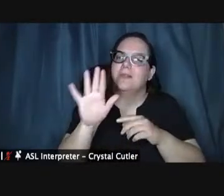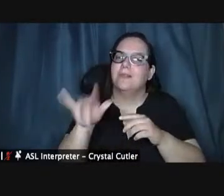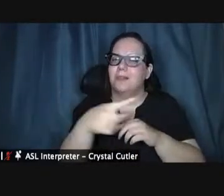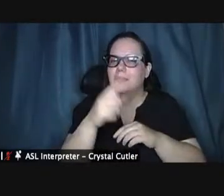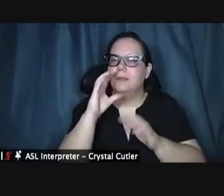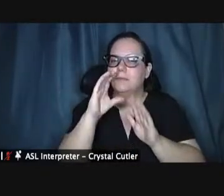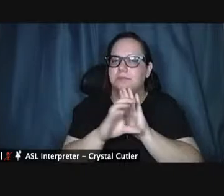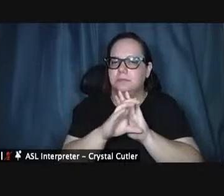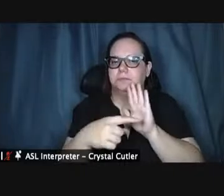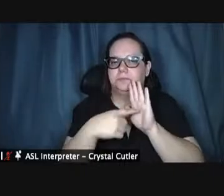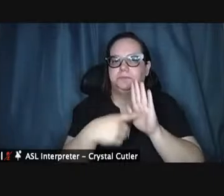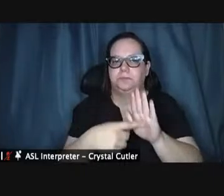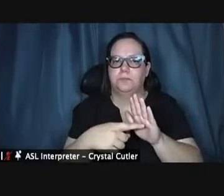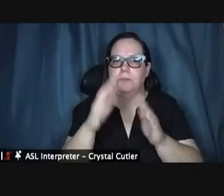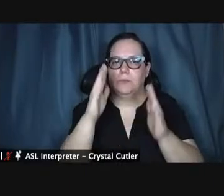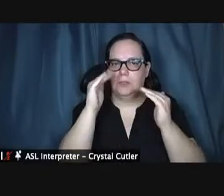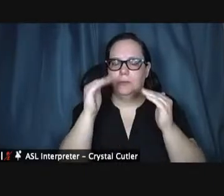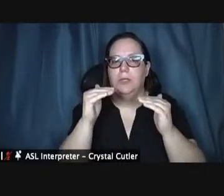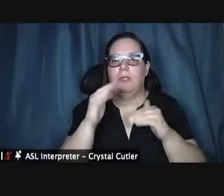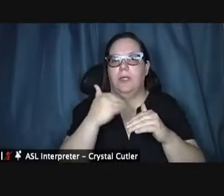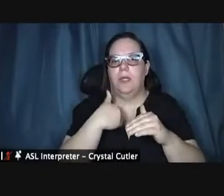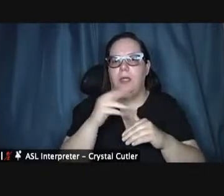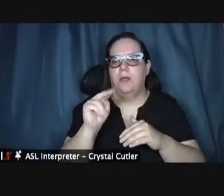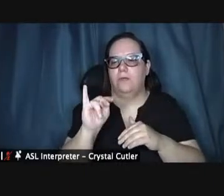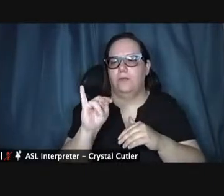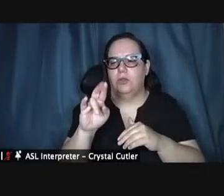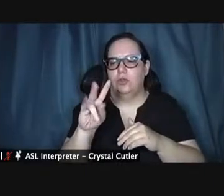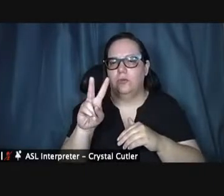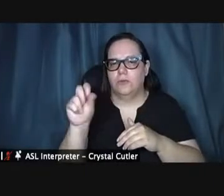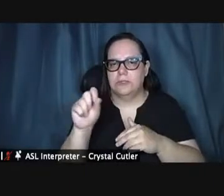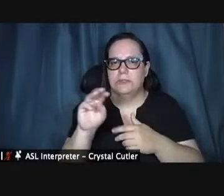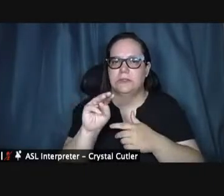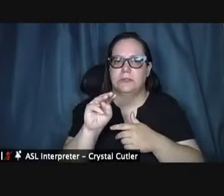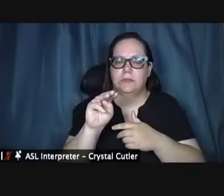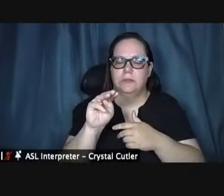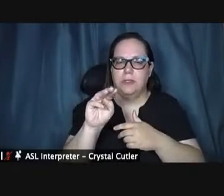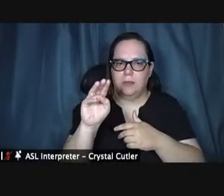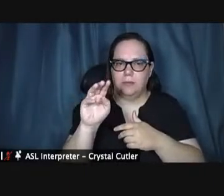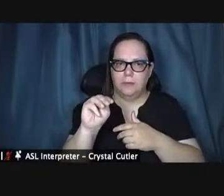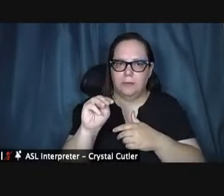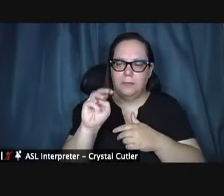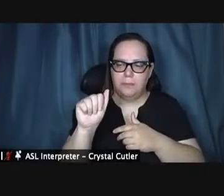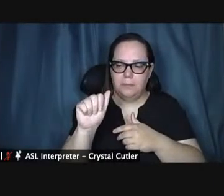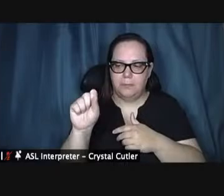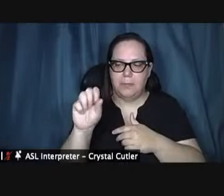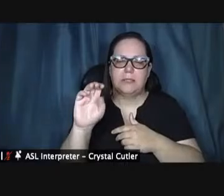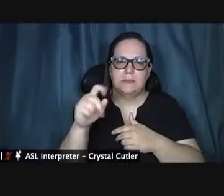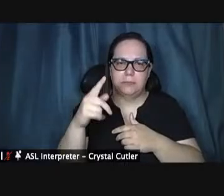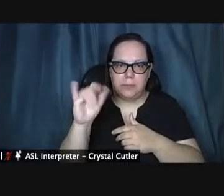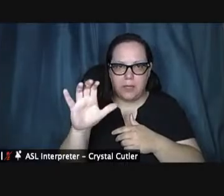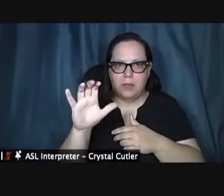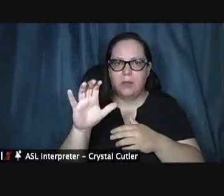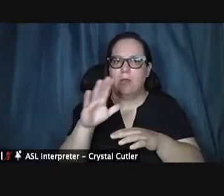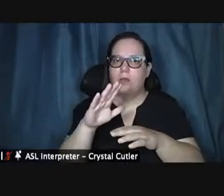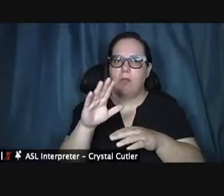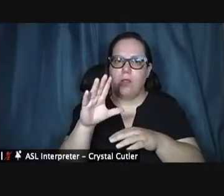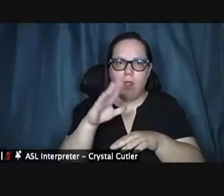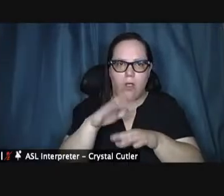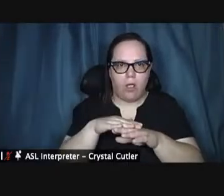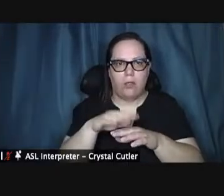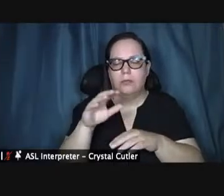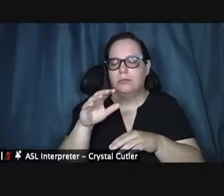neutron spectrometer, the NERVIS system, and M-SOLO on continuously while roving or parked. And this little graphic just